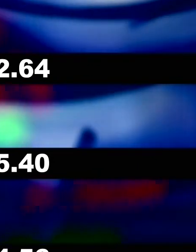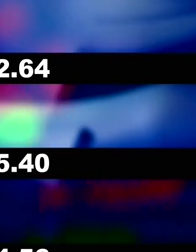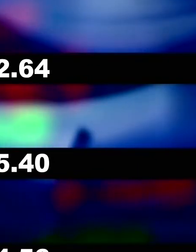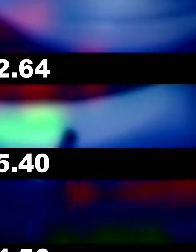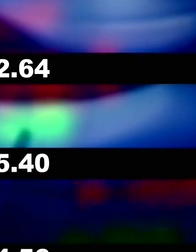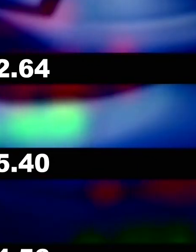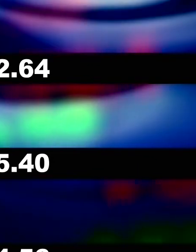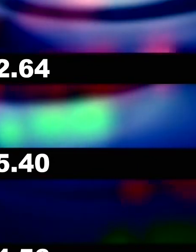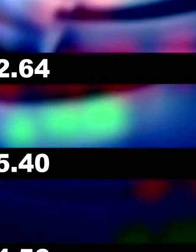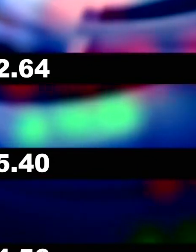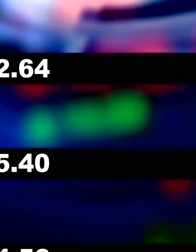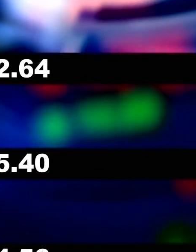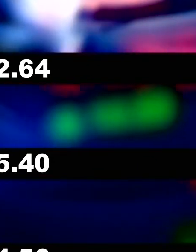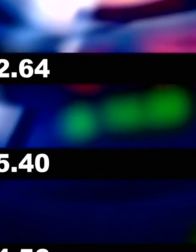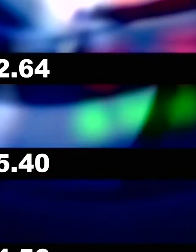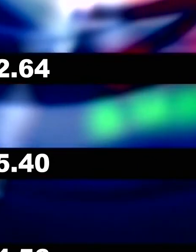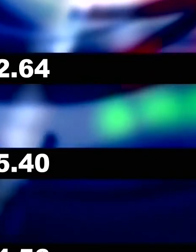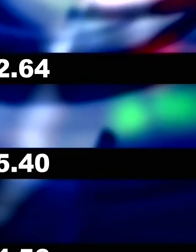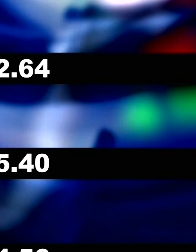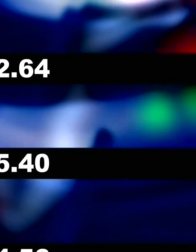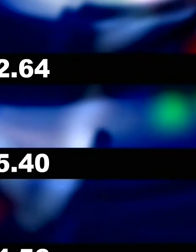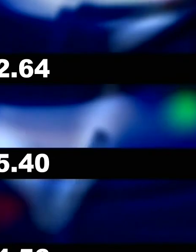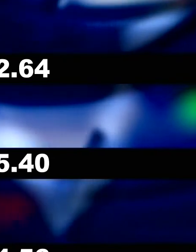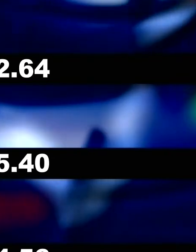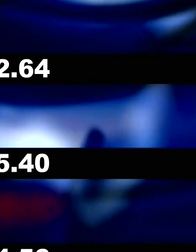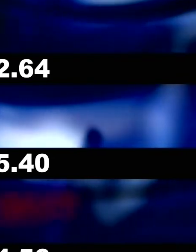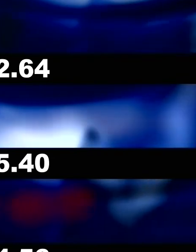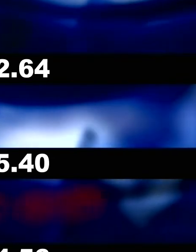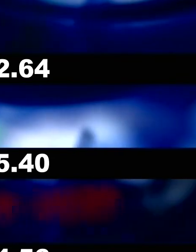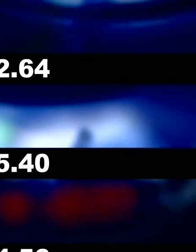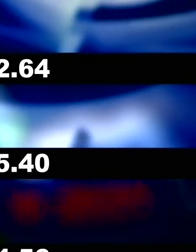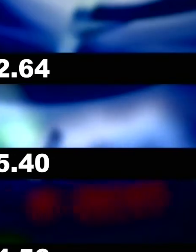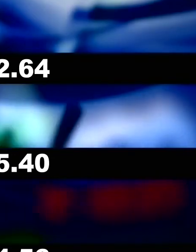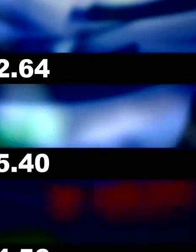14,872 shares changing hands, all for a value of